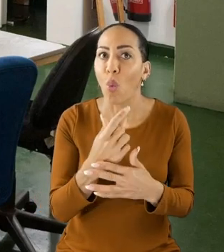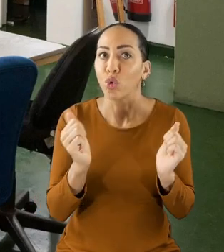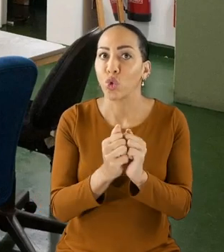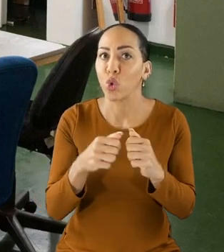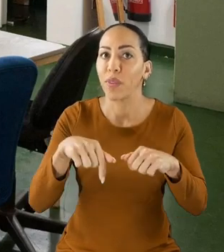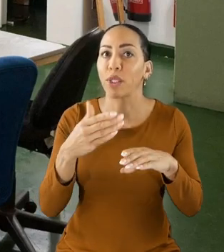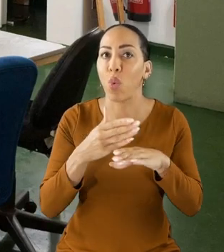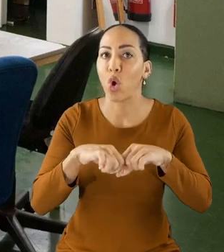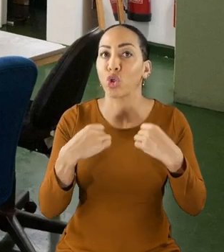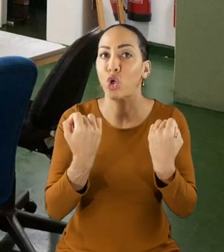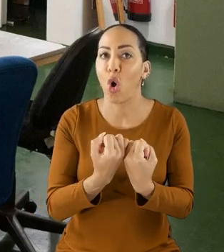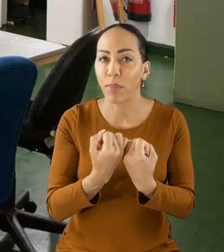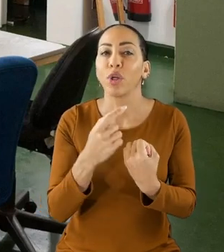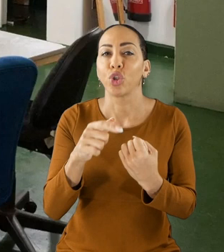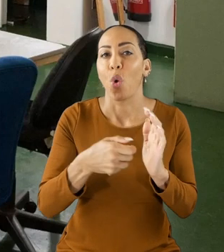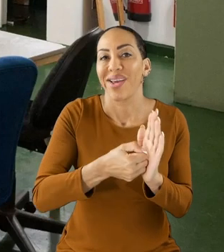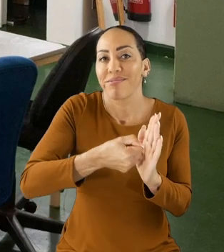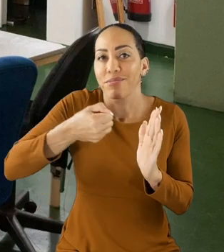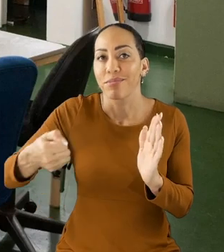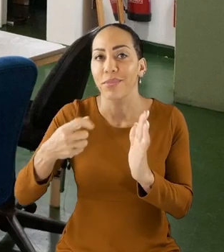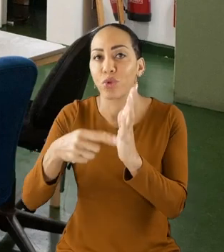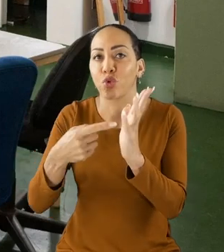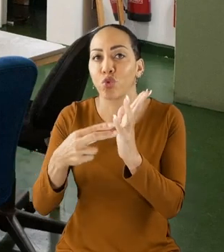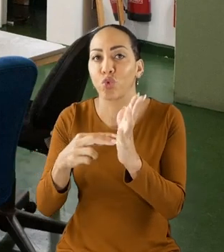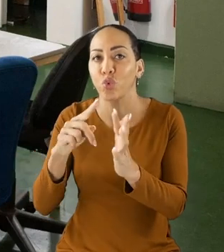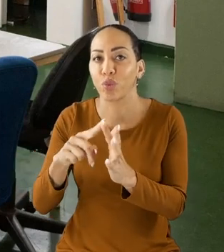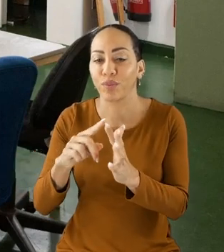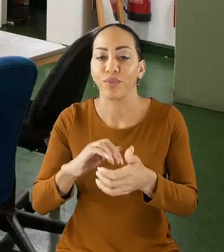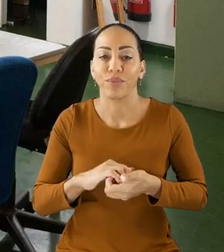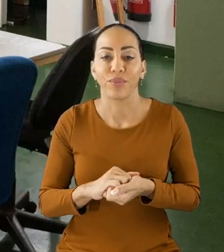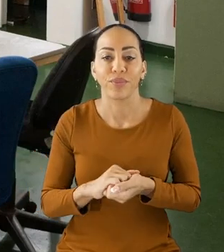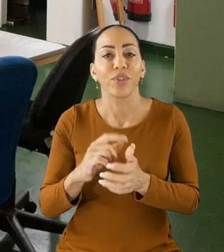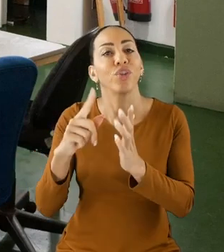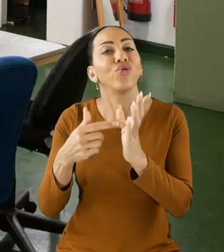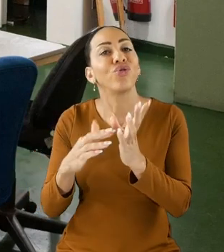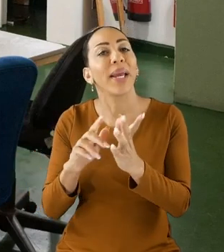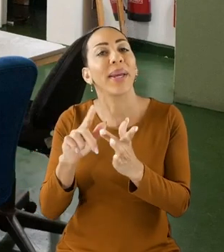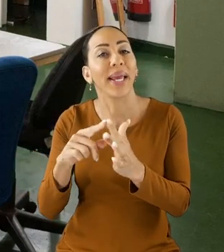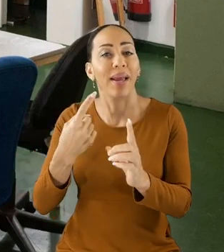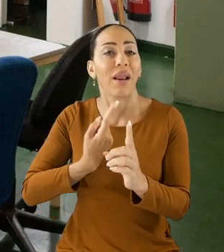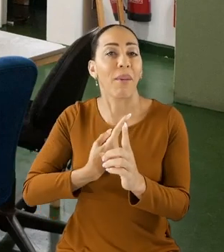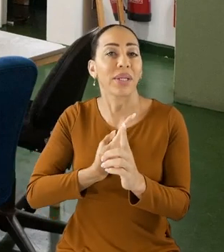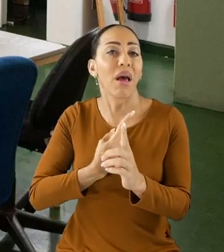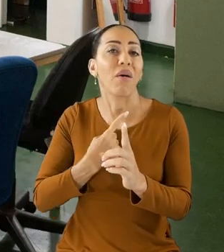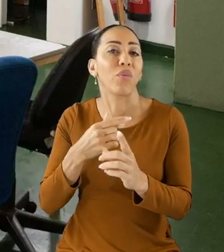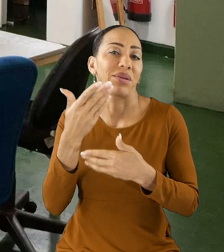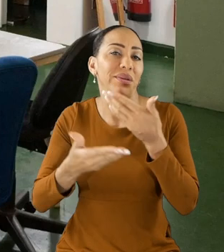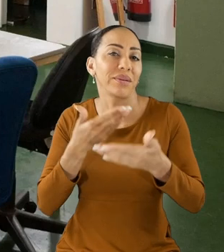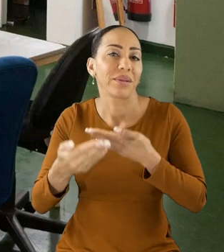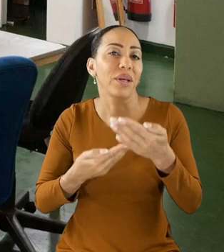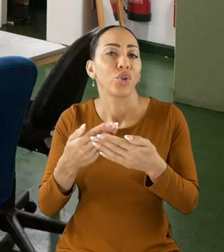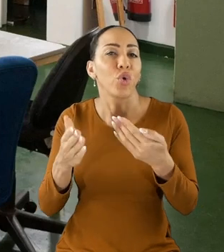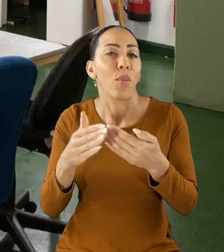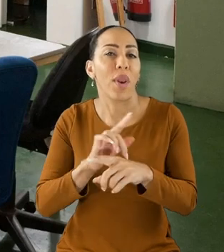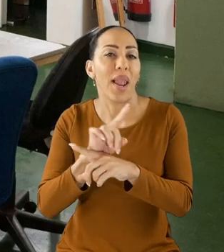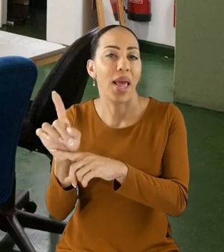that's more suitable for the workshop that will happen in June rather than May. And we can, Jamie and I, of course, will discuss that in